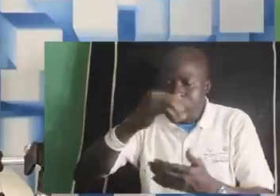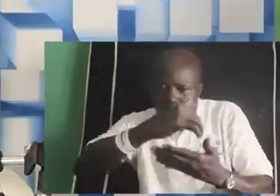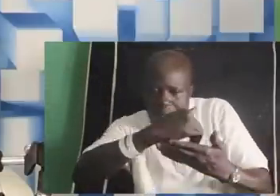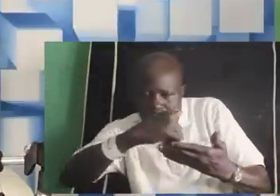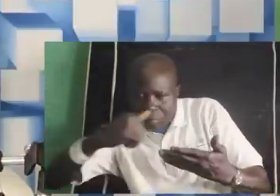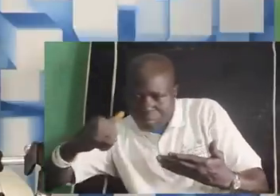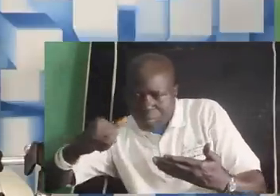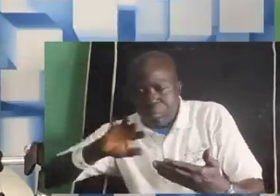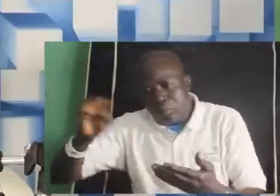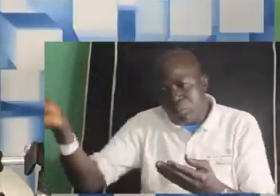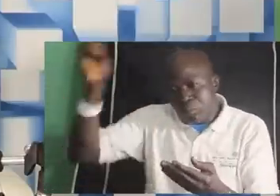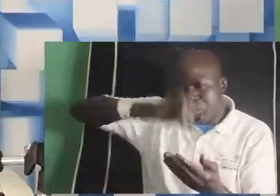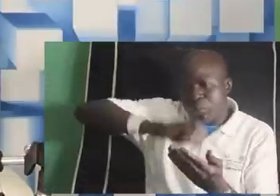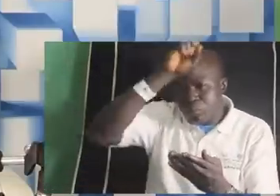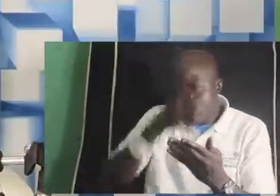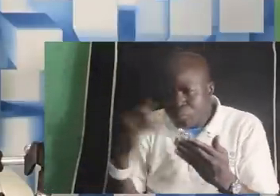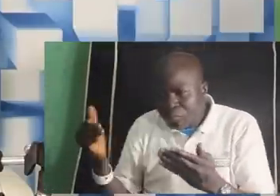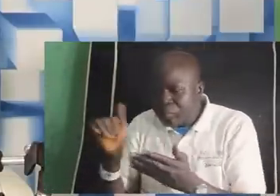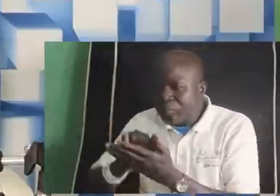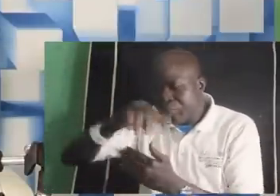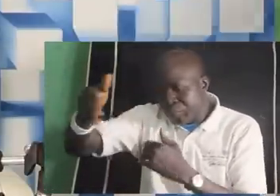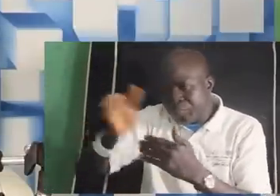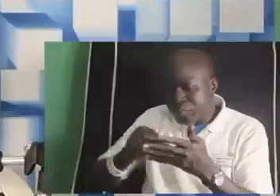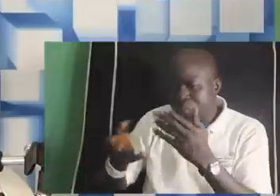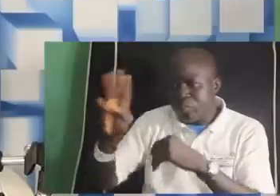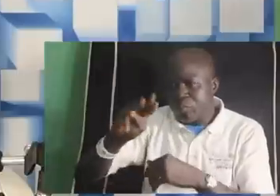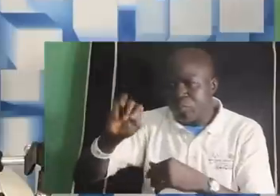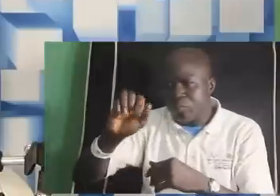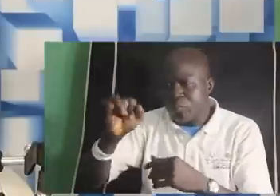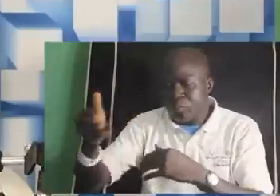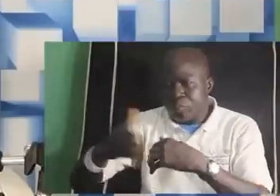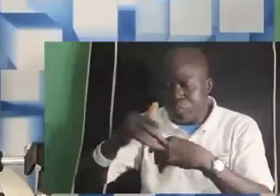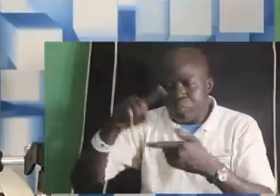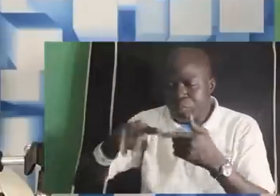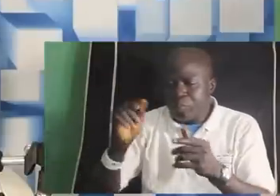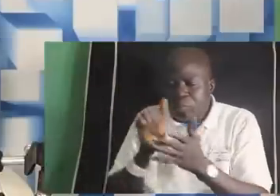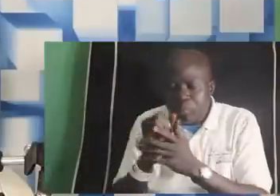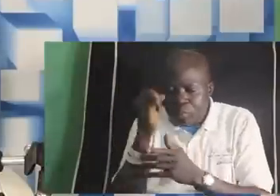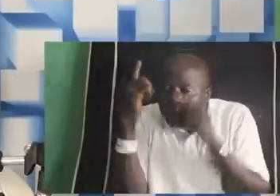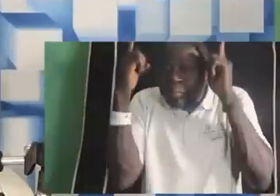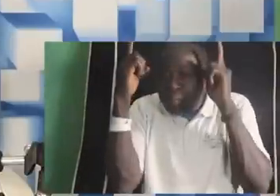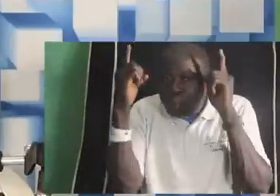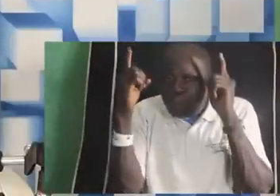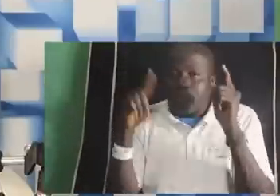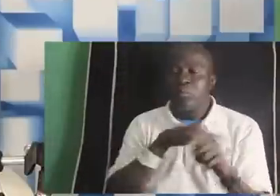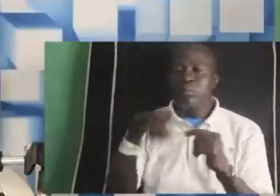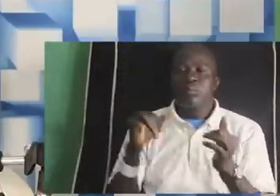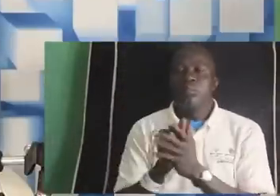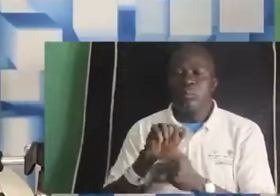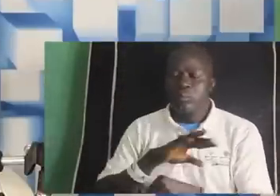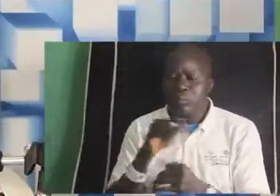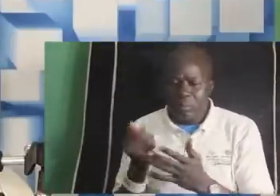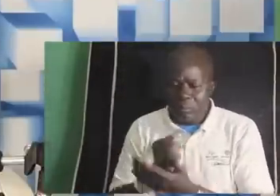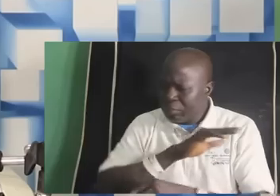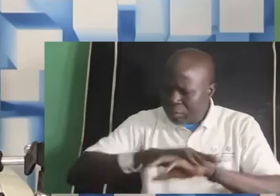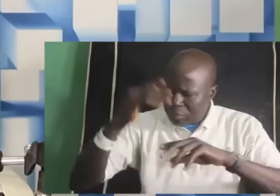womb before replacing it back and she wakes up. Ẹni tó bá sọ pé àlágọ̀ bóyá torí kò kò mọ̀ túmọ̀ ẹ̀. The one that said dream is for maybe they